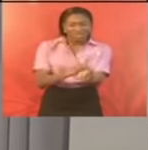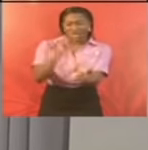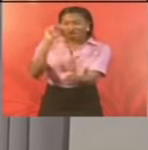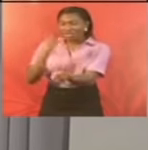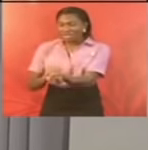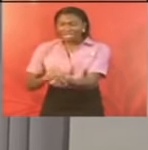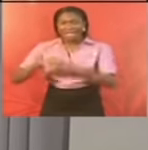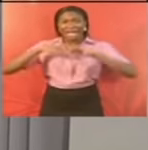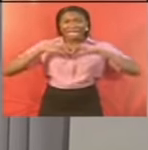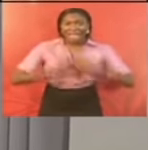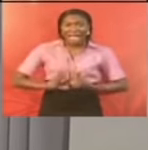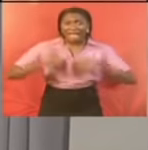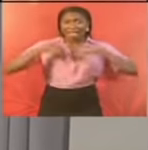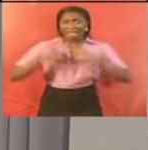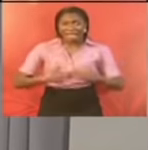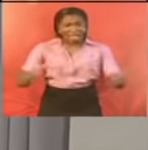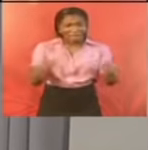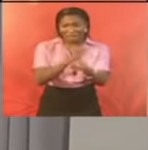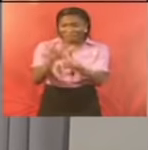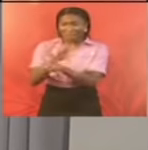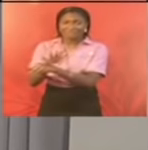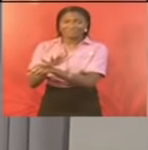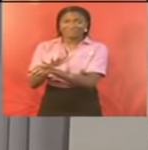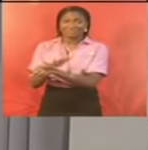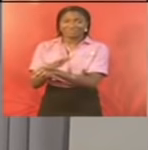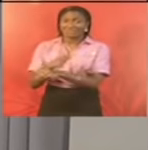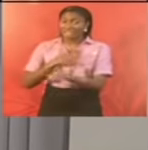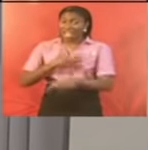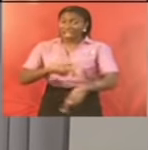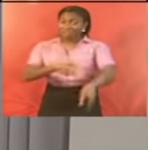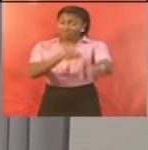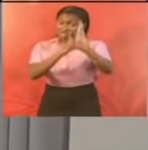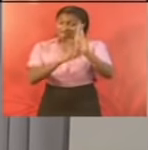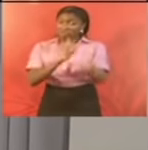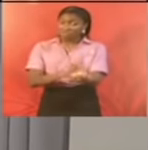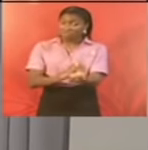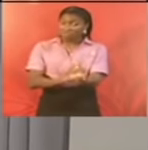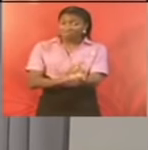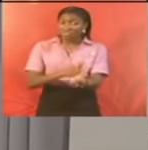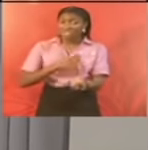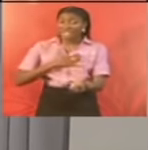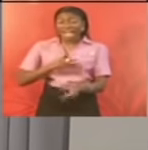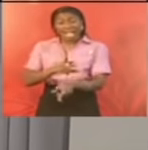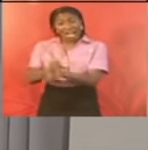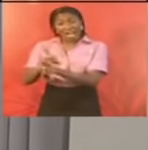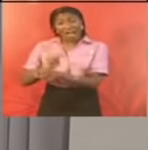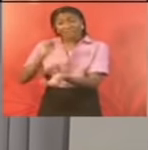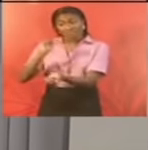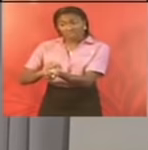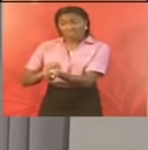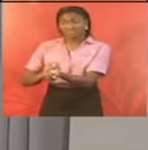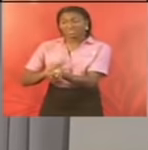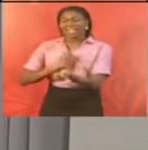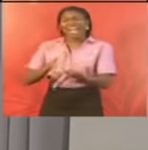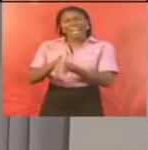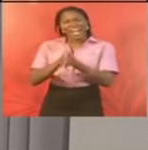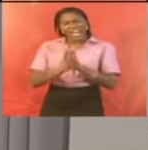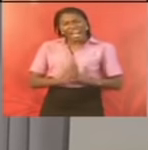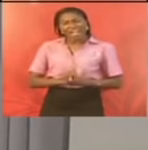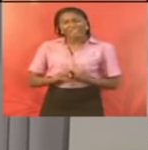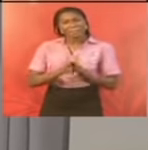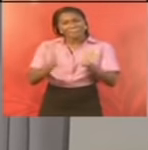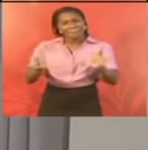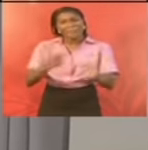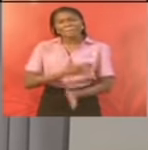with whom I have the deepest respect and regard for, and I am just asking the public to respect them